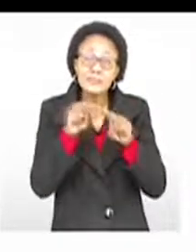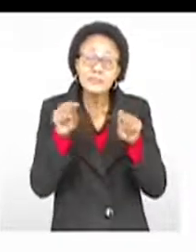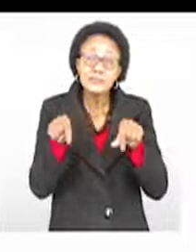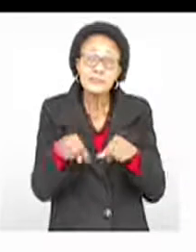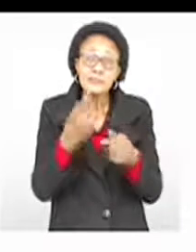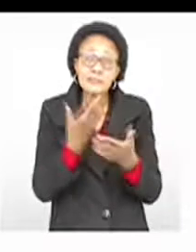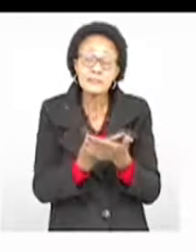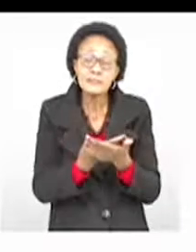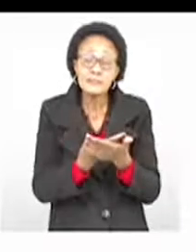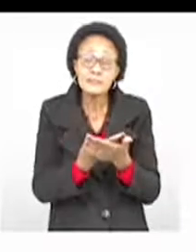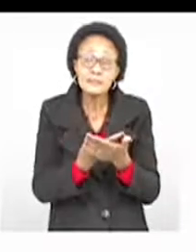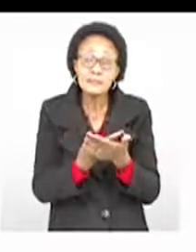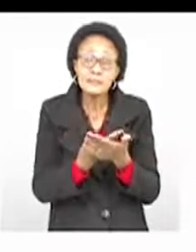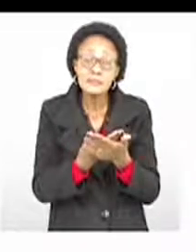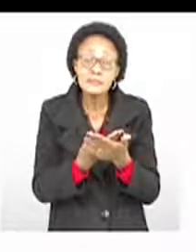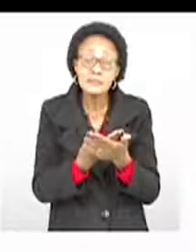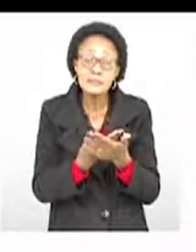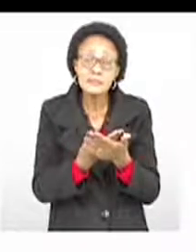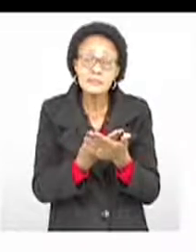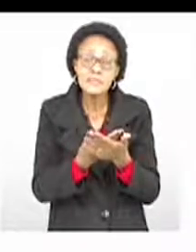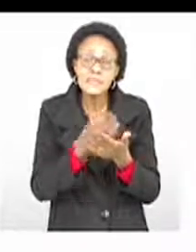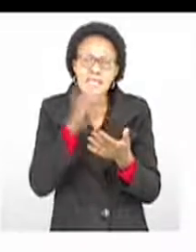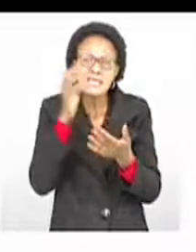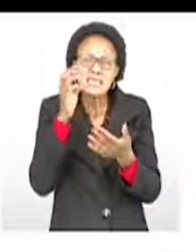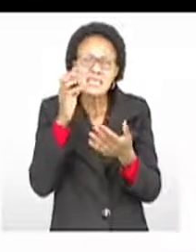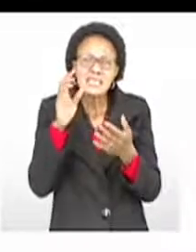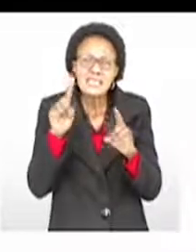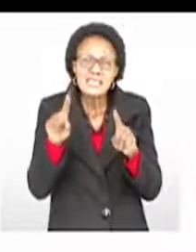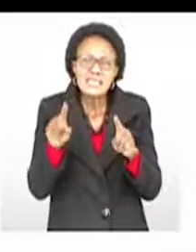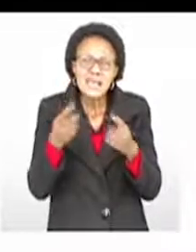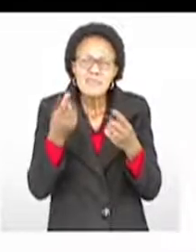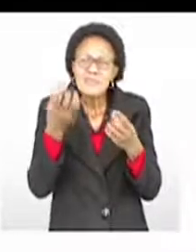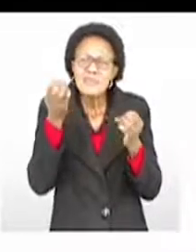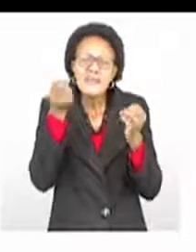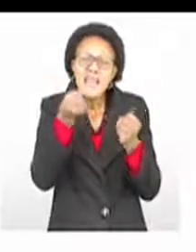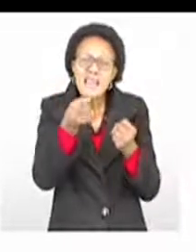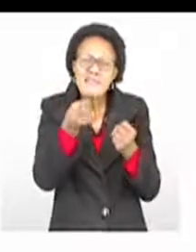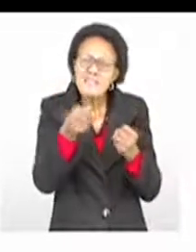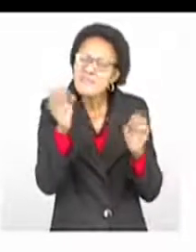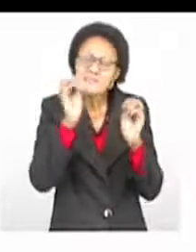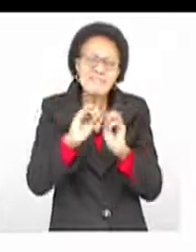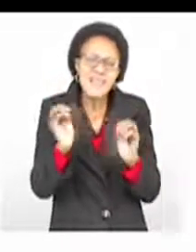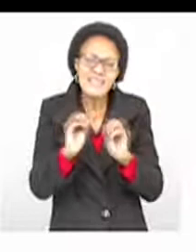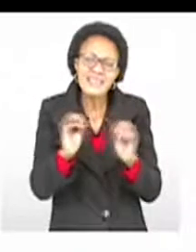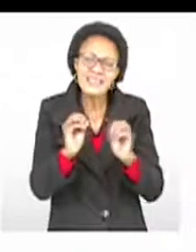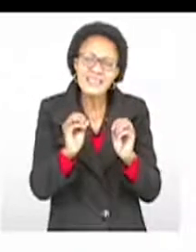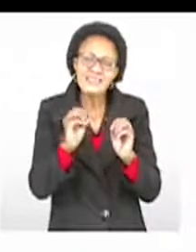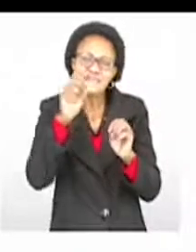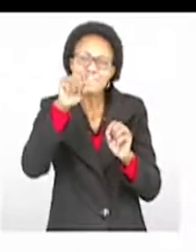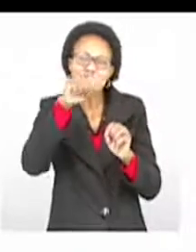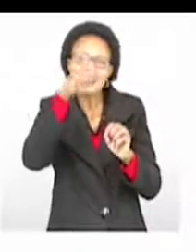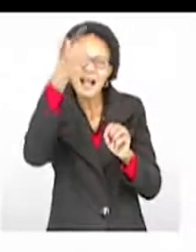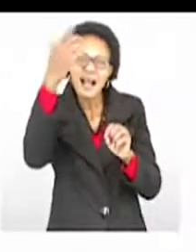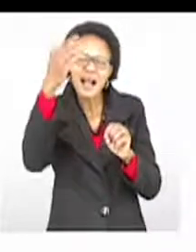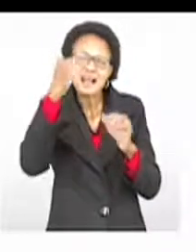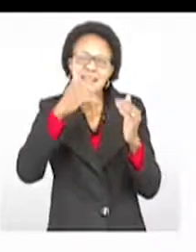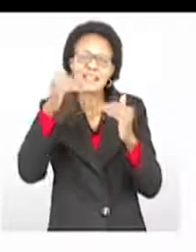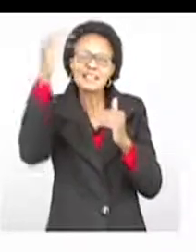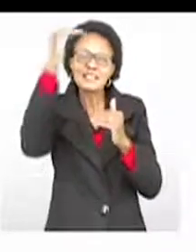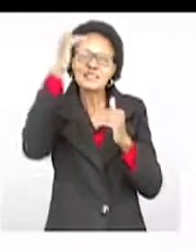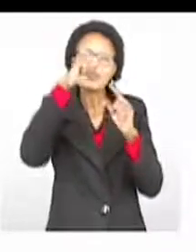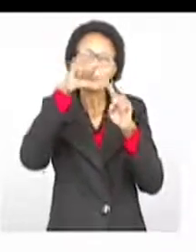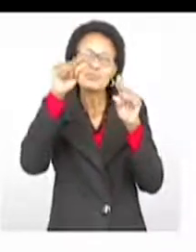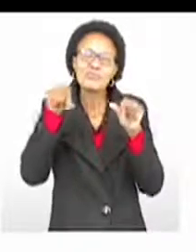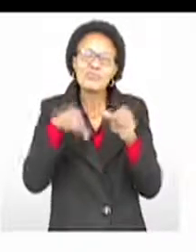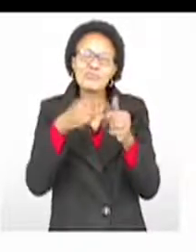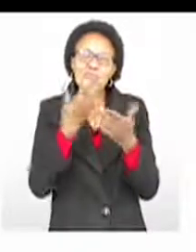there are some things that are missing from the other picture. So your job, my children, is to